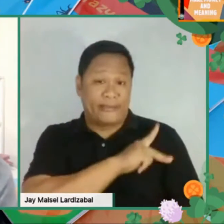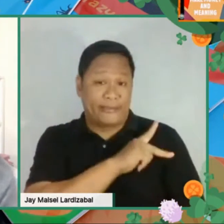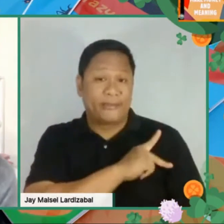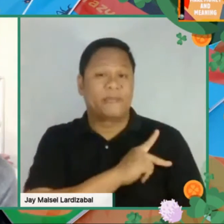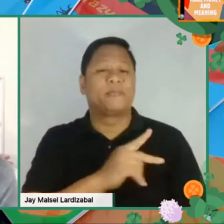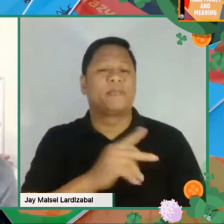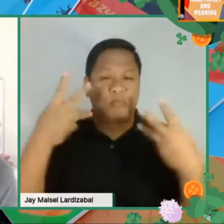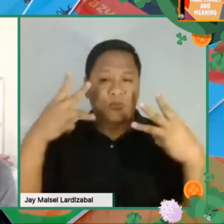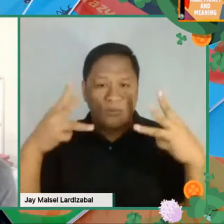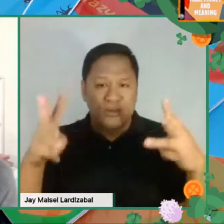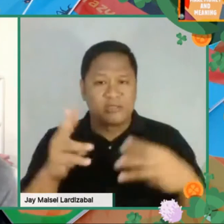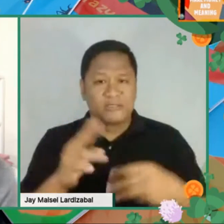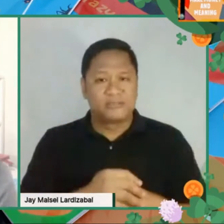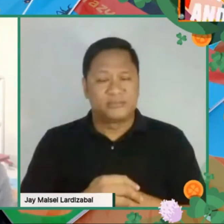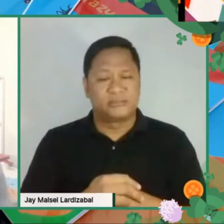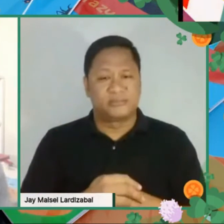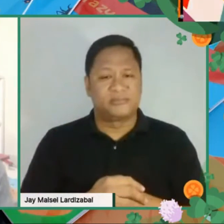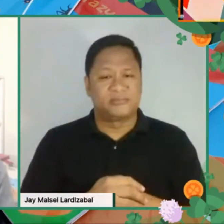give Hi. some samples to Cora,